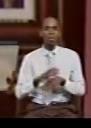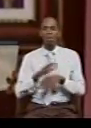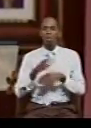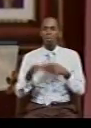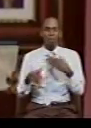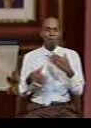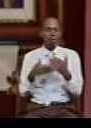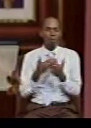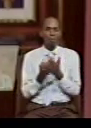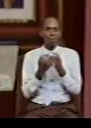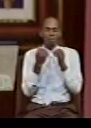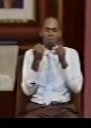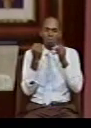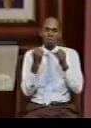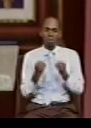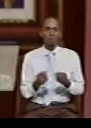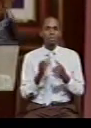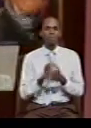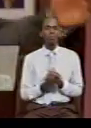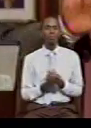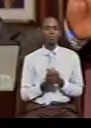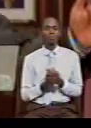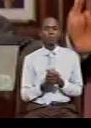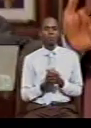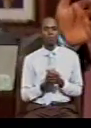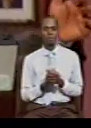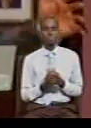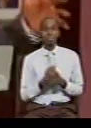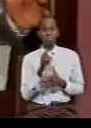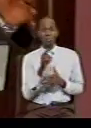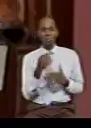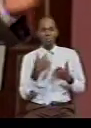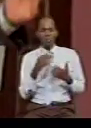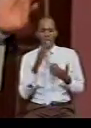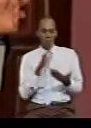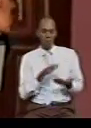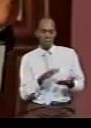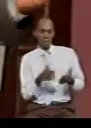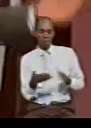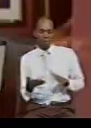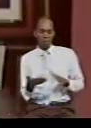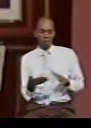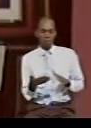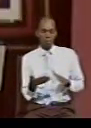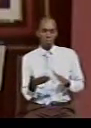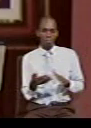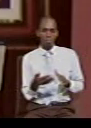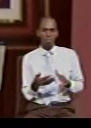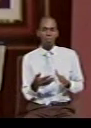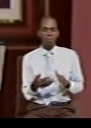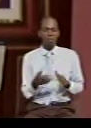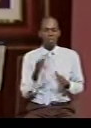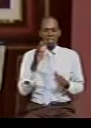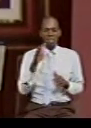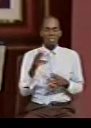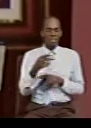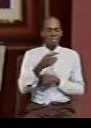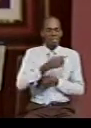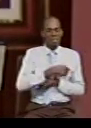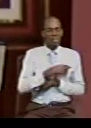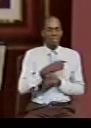All power. He had been dead, put to death 3 days